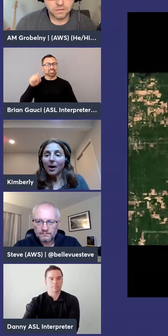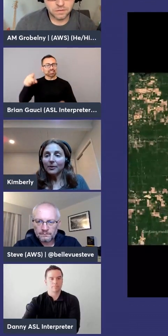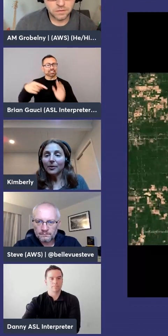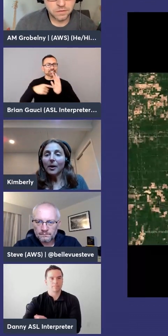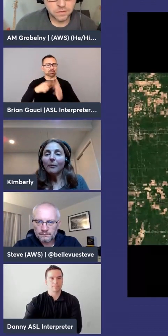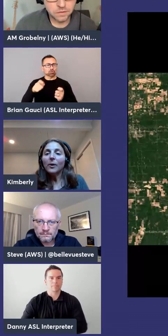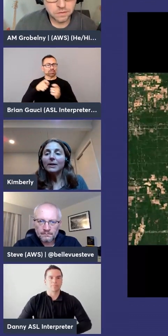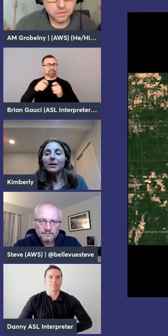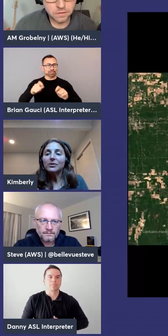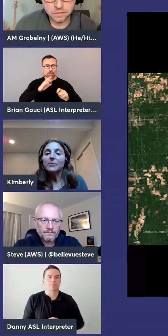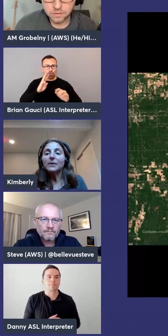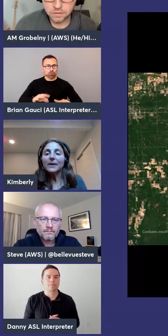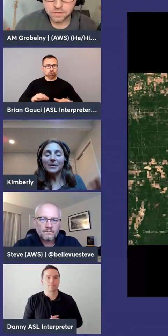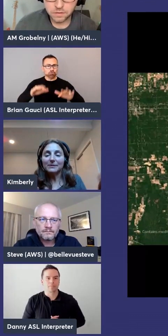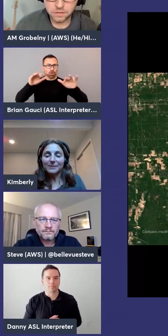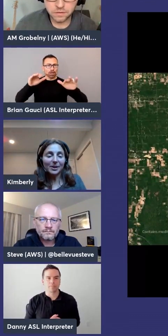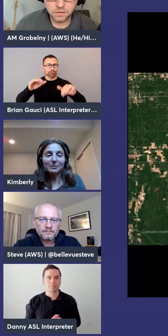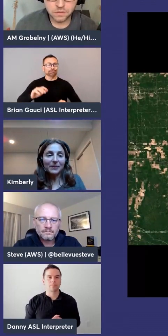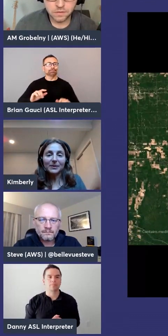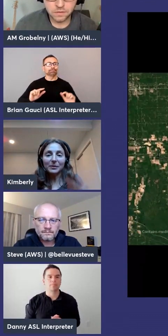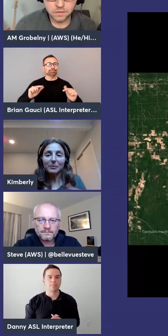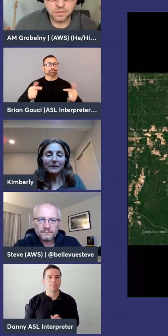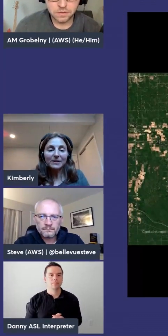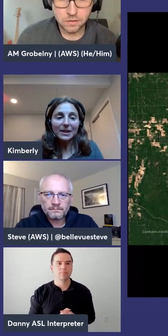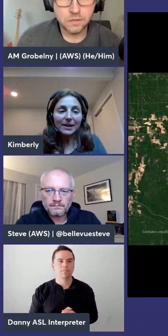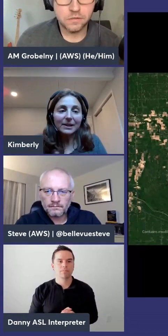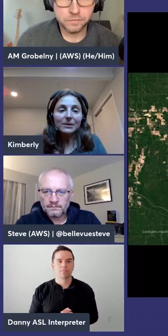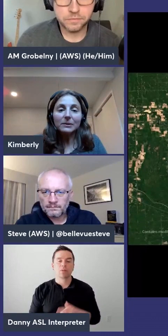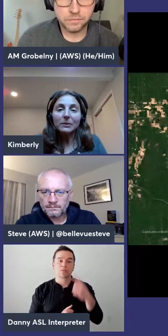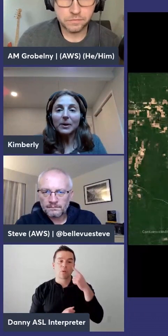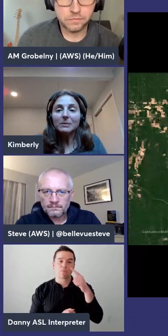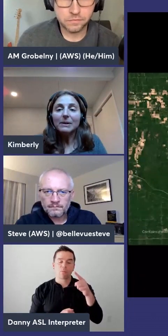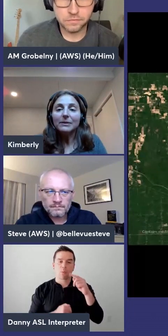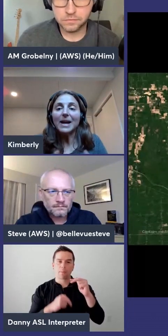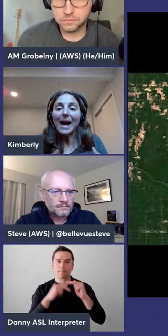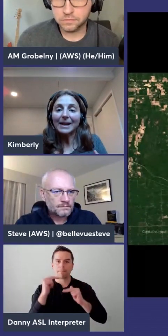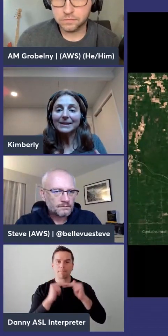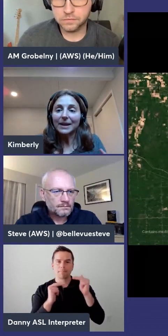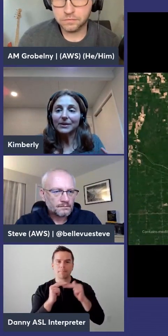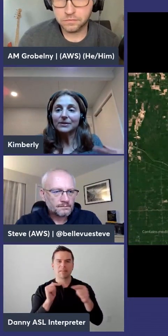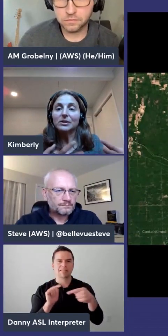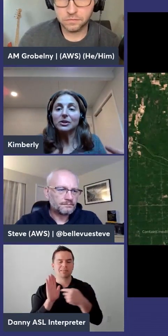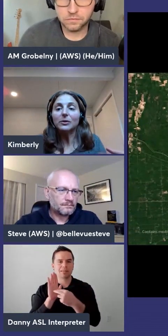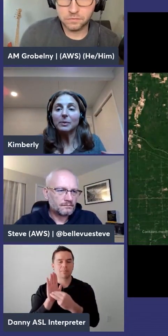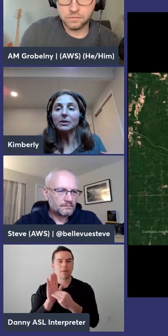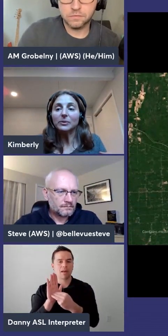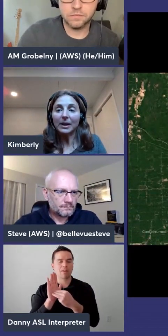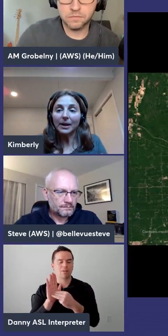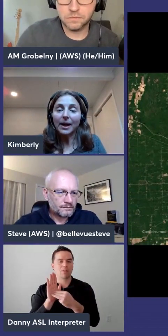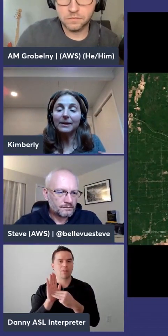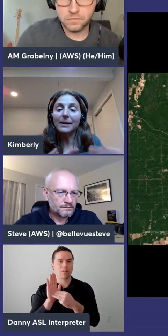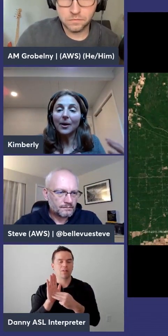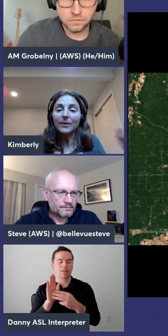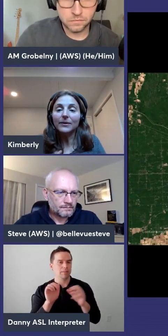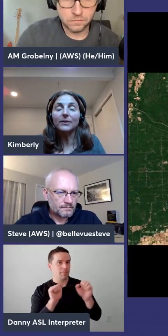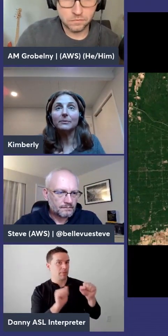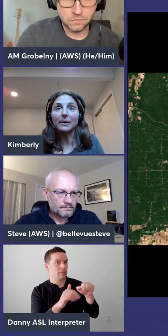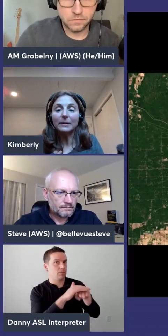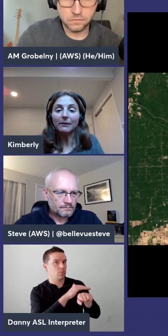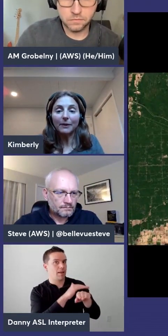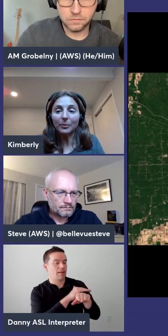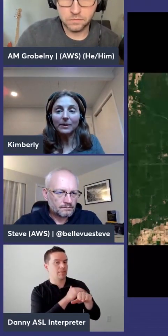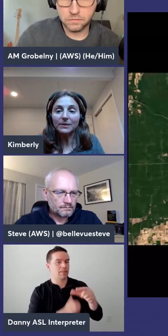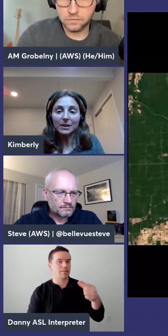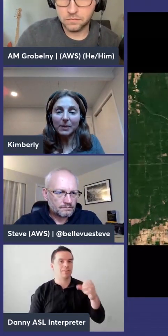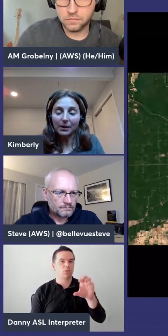my model, what I need to do is, we talked about this on the previous slide, is going to be able to access geospatial data. And now this is